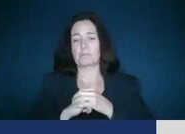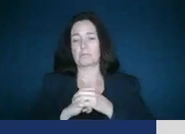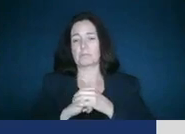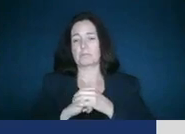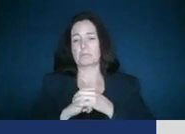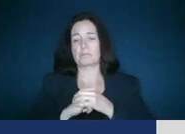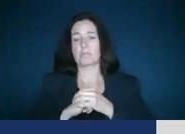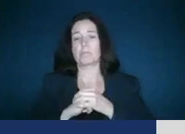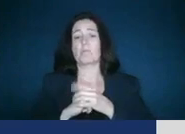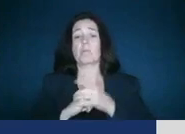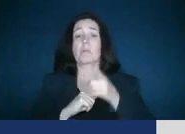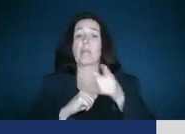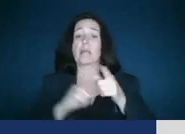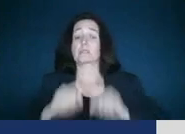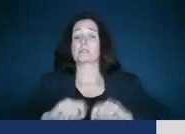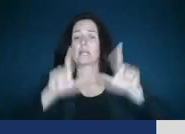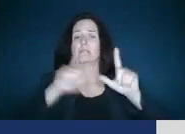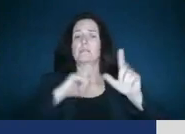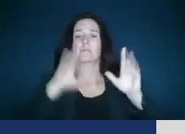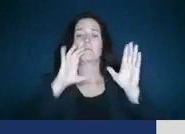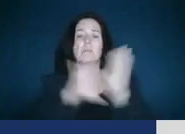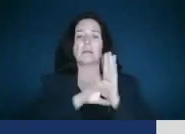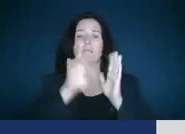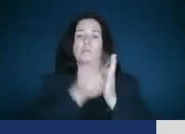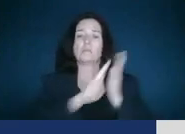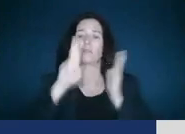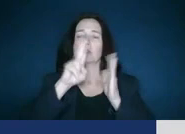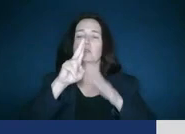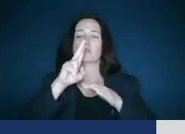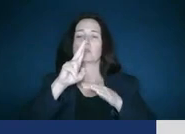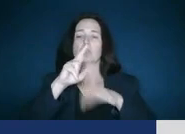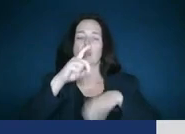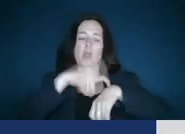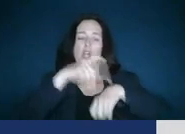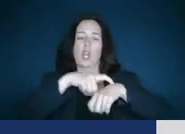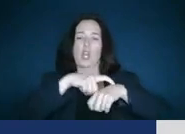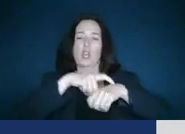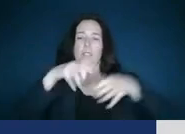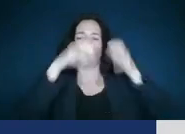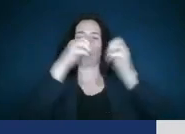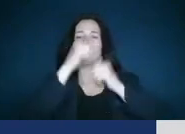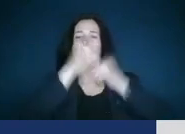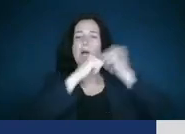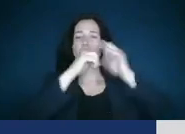This slide contains an image of the university's clock tower with some mountains in the background.